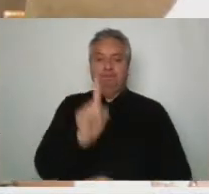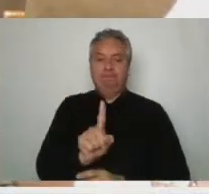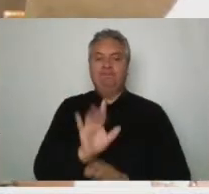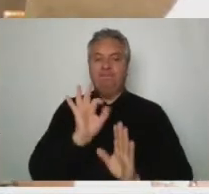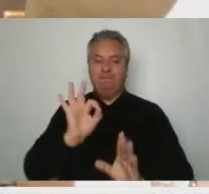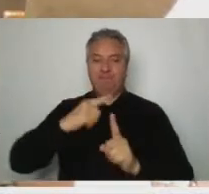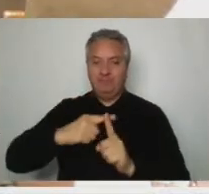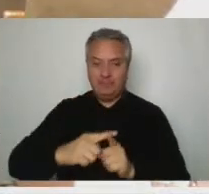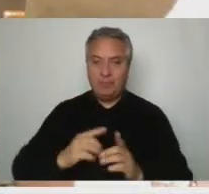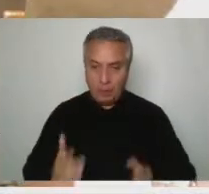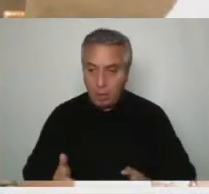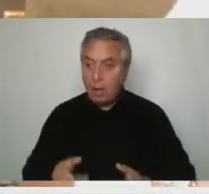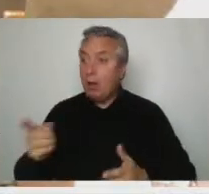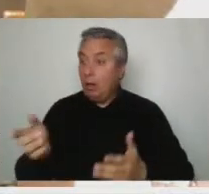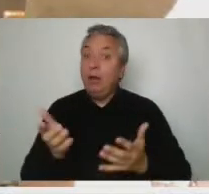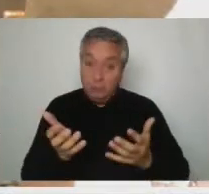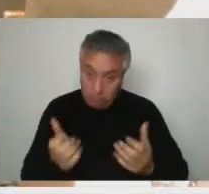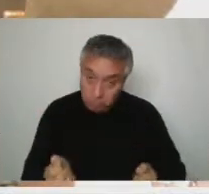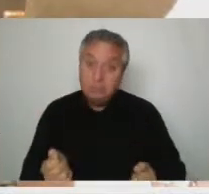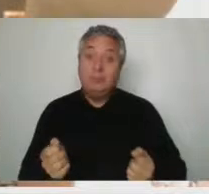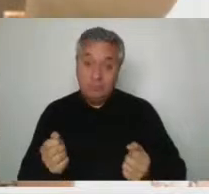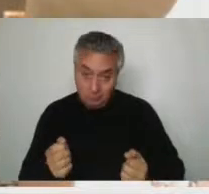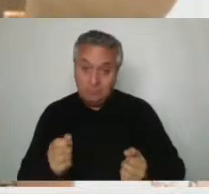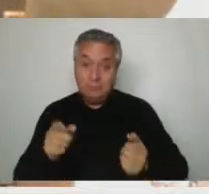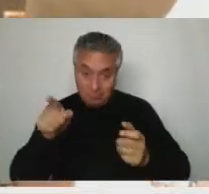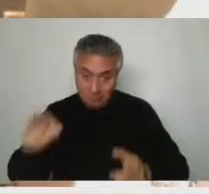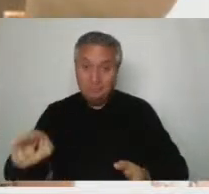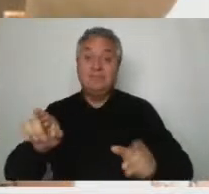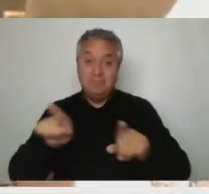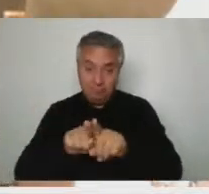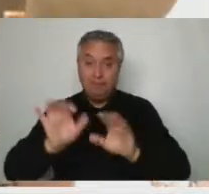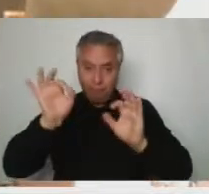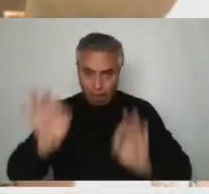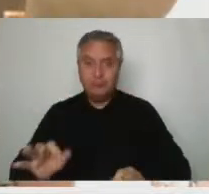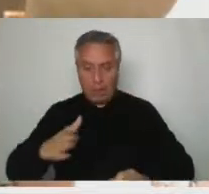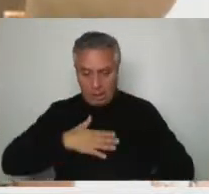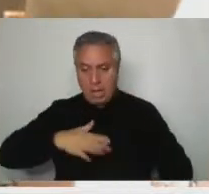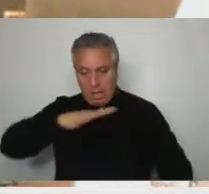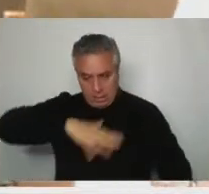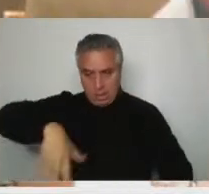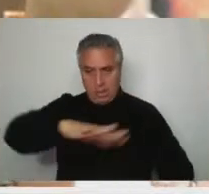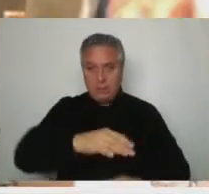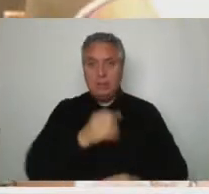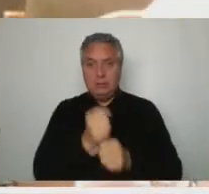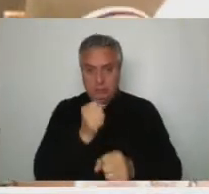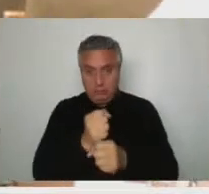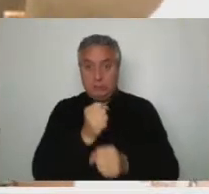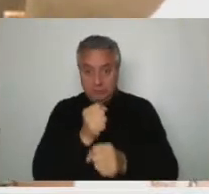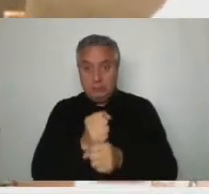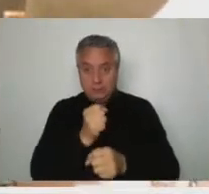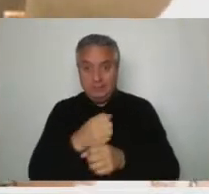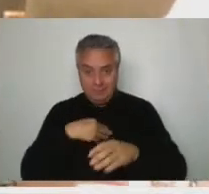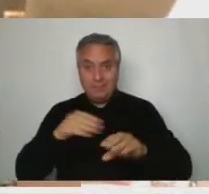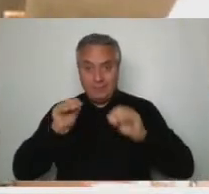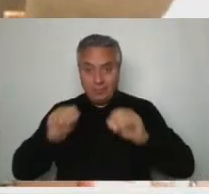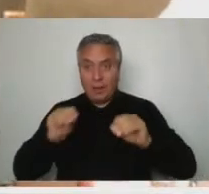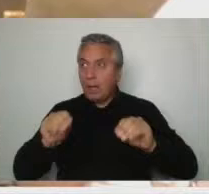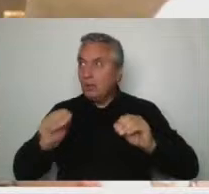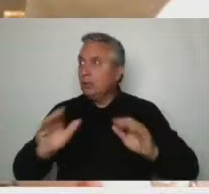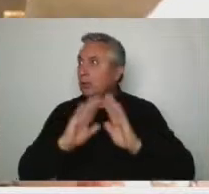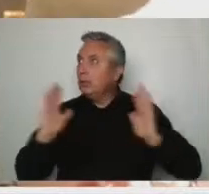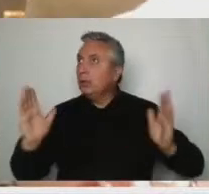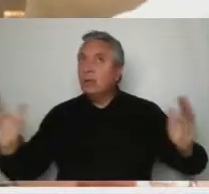there are things that happen in the classroom, a certain dynamic that is independent. But those of us who work in education, we